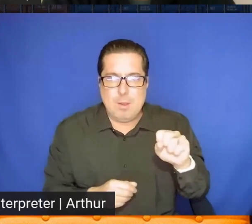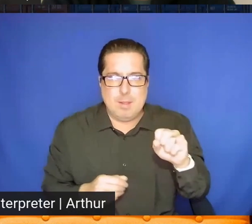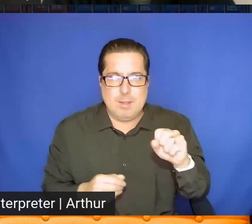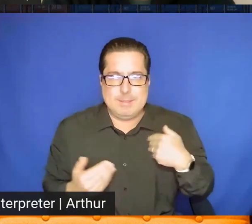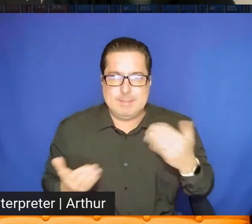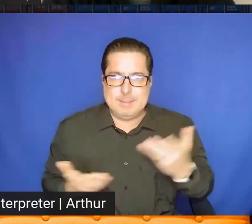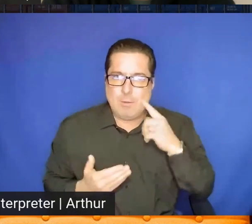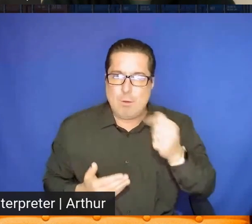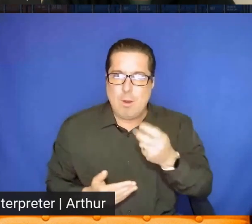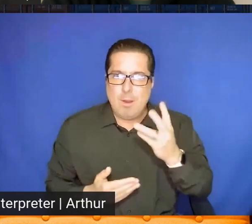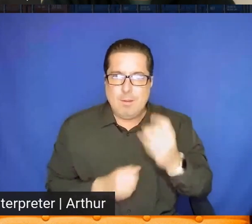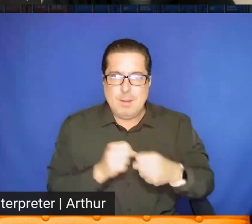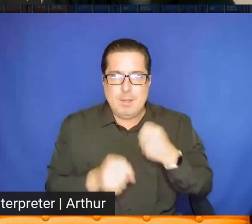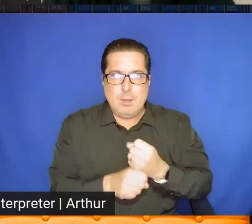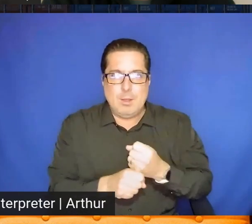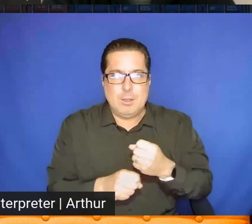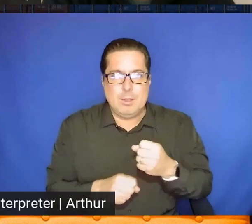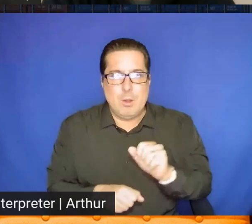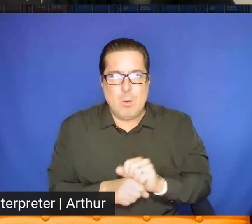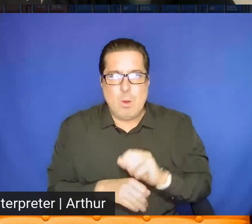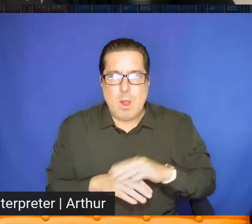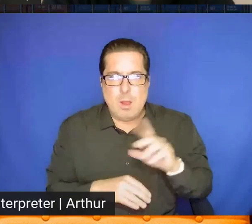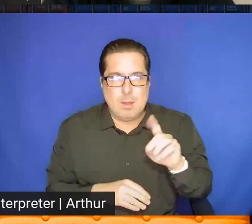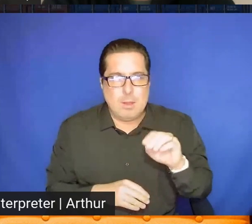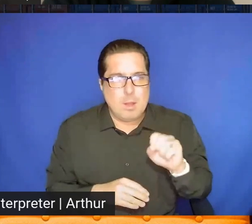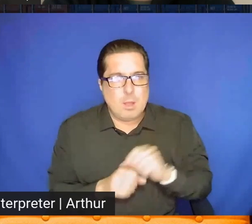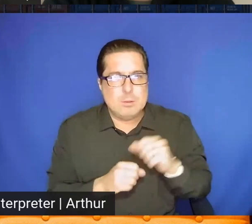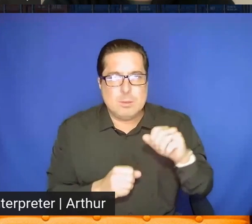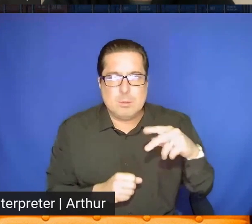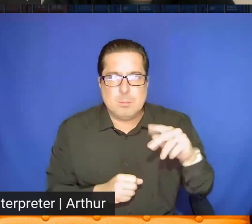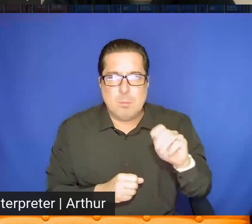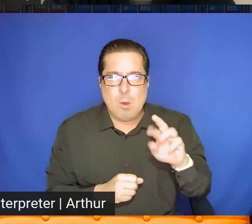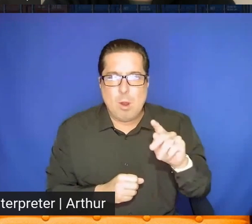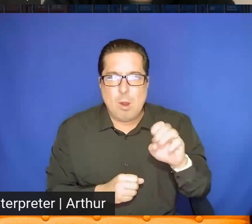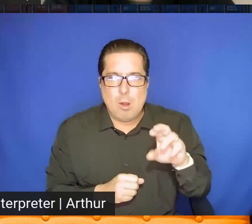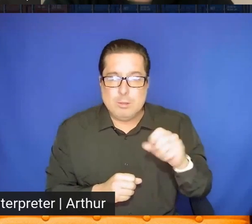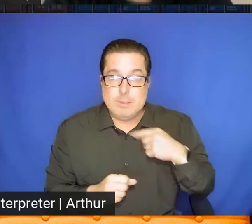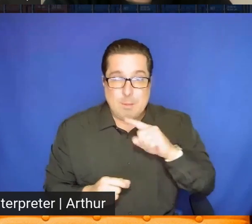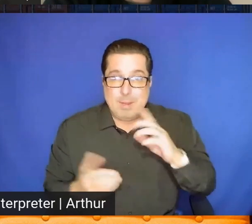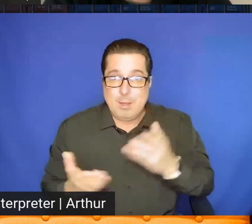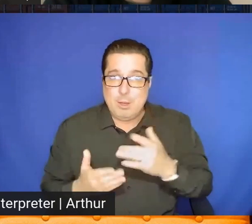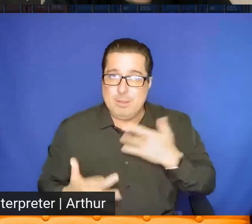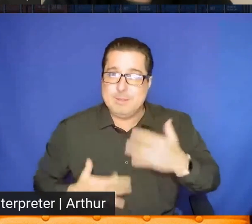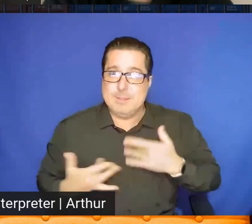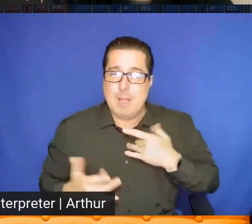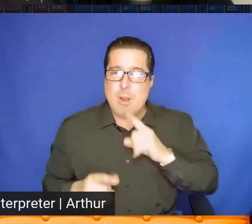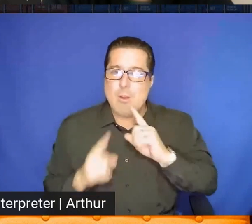work with strategic partners. And I'm excited to be here talking about